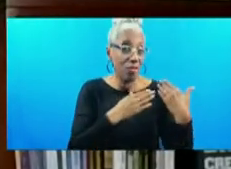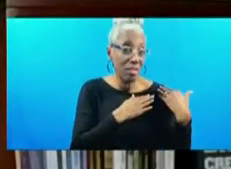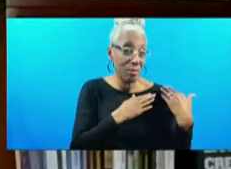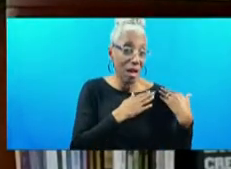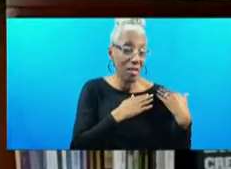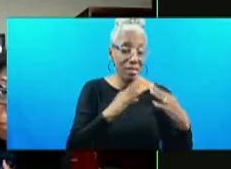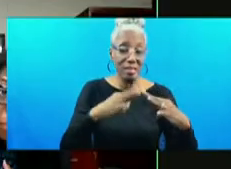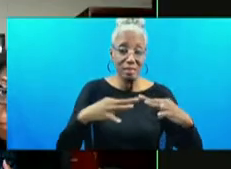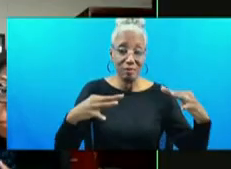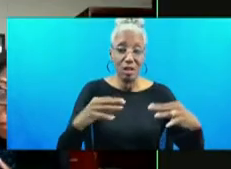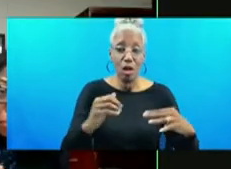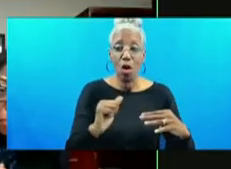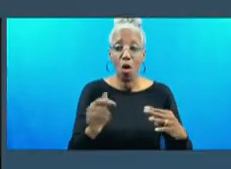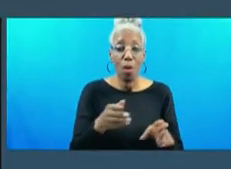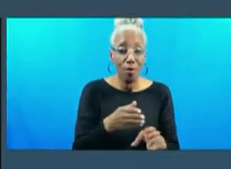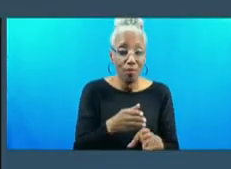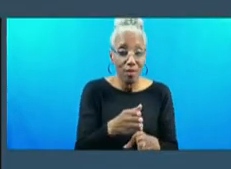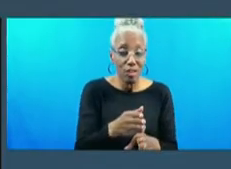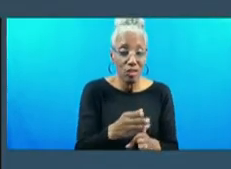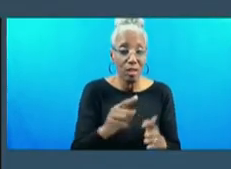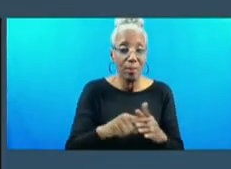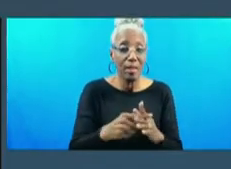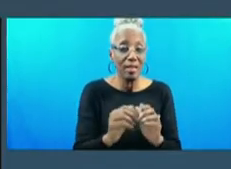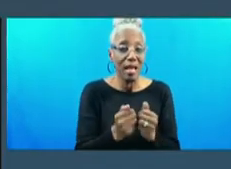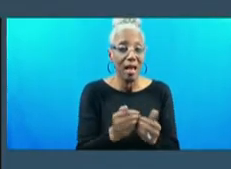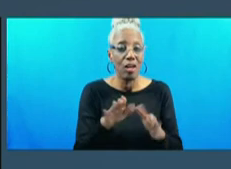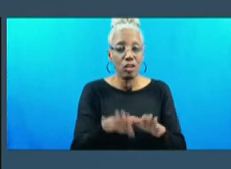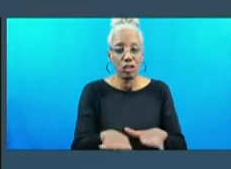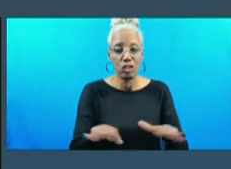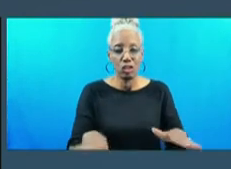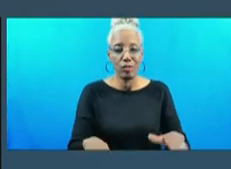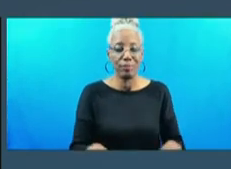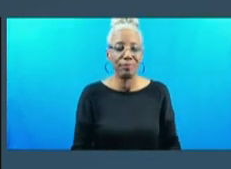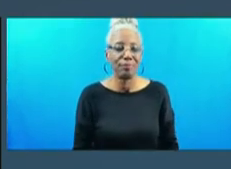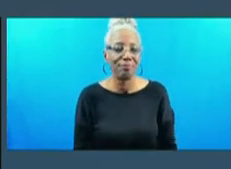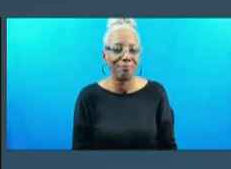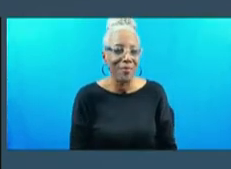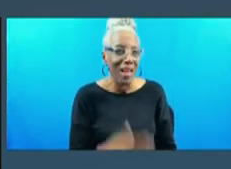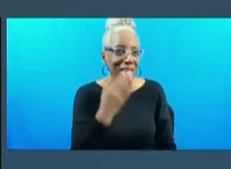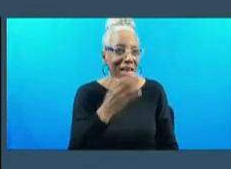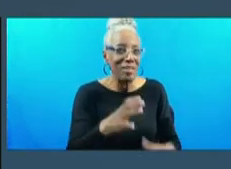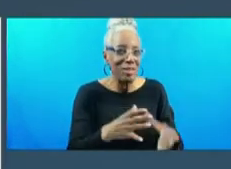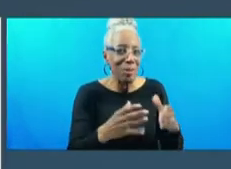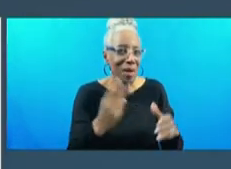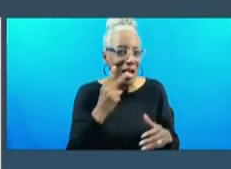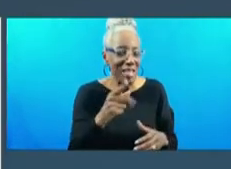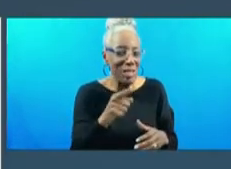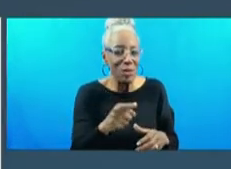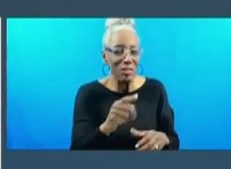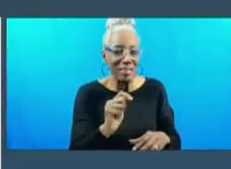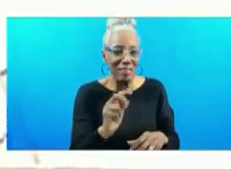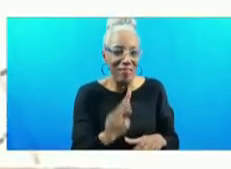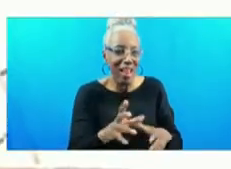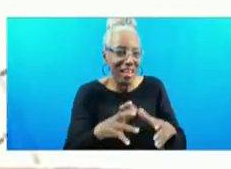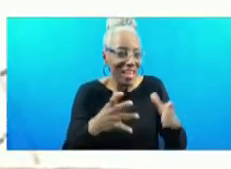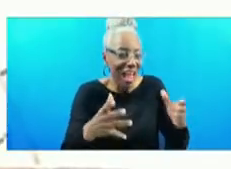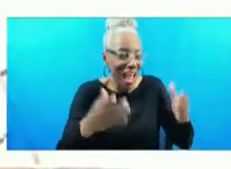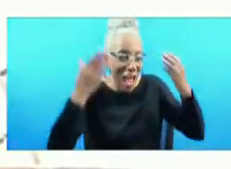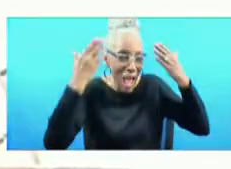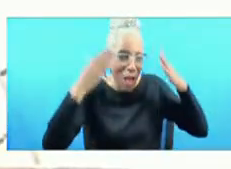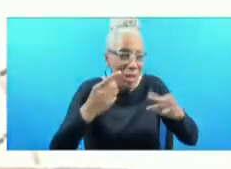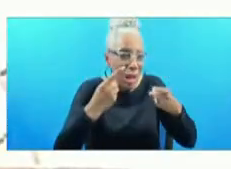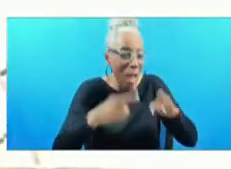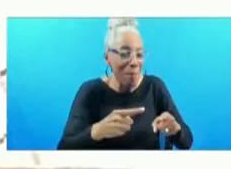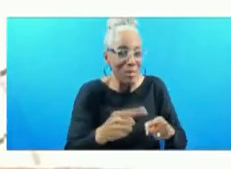our children. Thank you so much. I do have to say, I see you a lot on TV, so I'm not sure what happened, but you look good and we